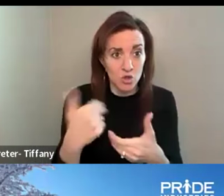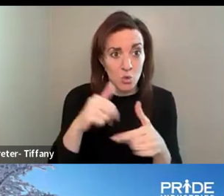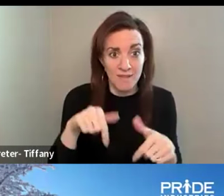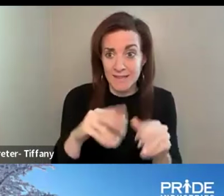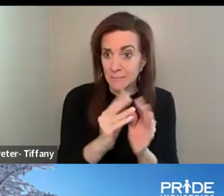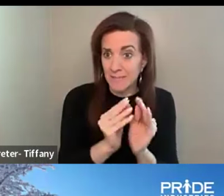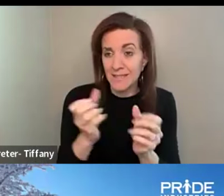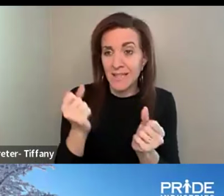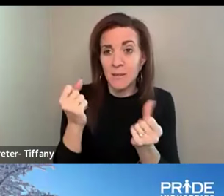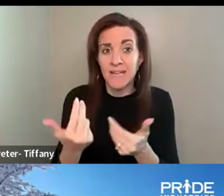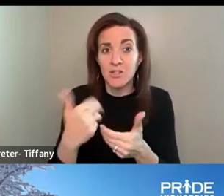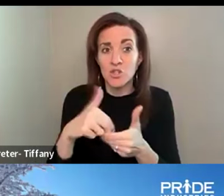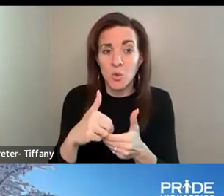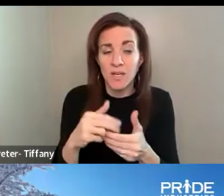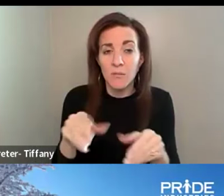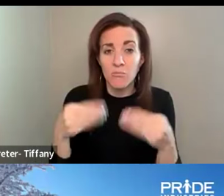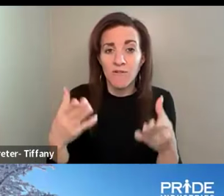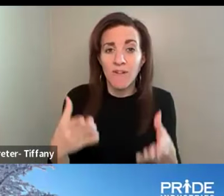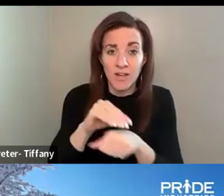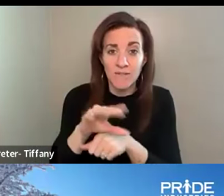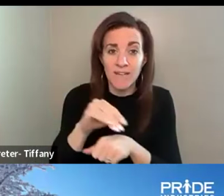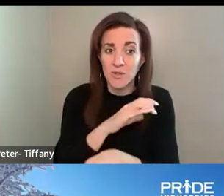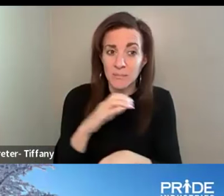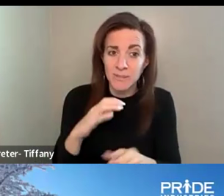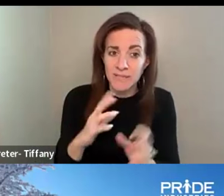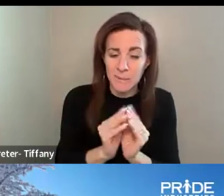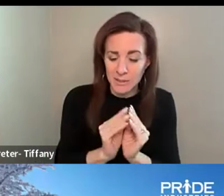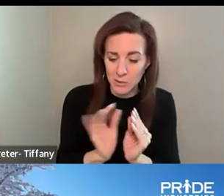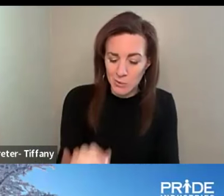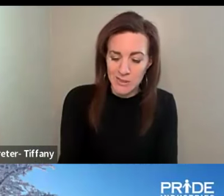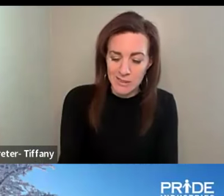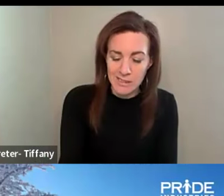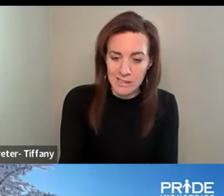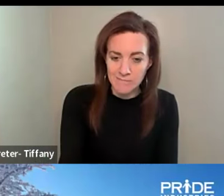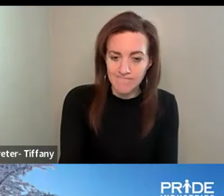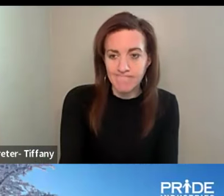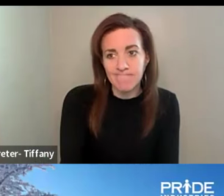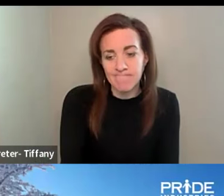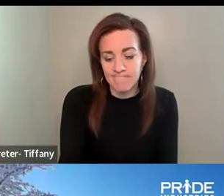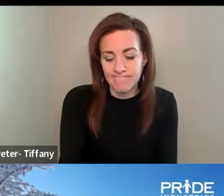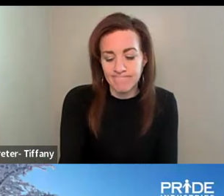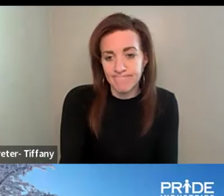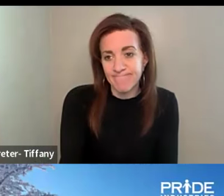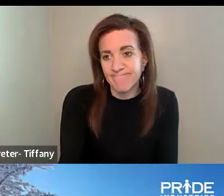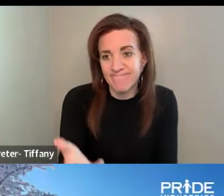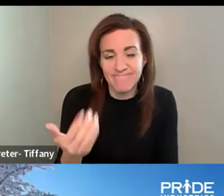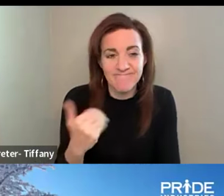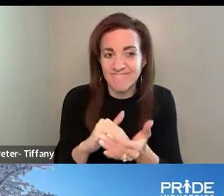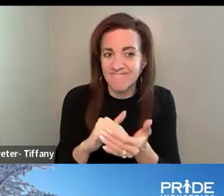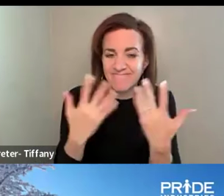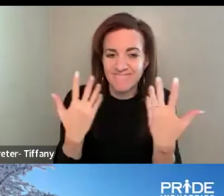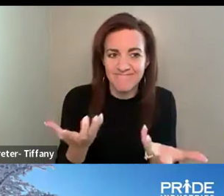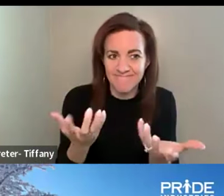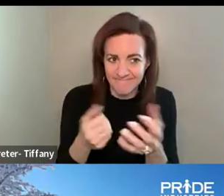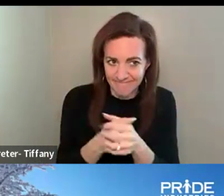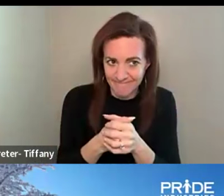have a number that participate in our provider advisory committee meeting. And so I just, again,